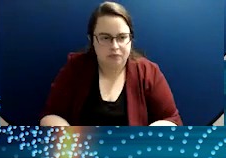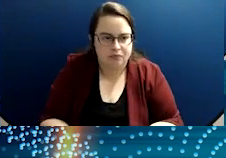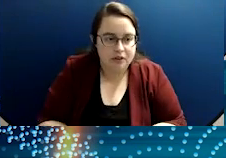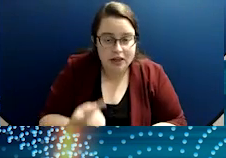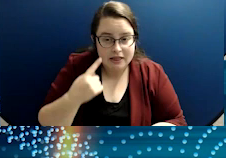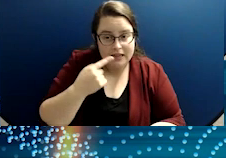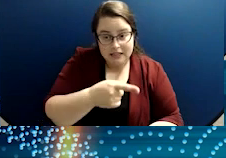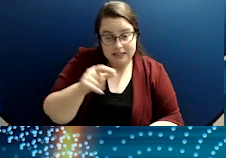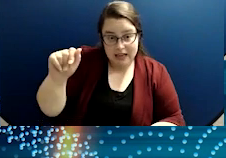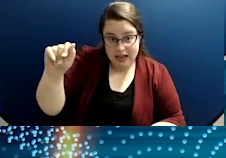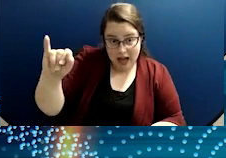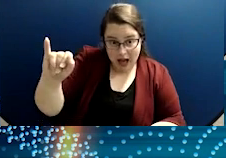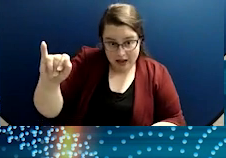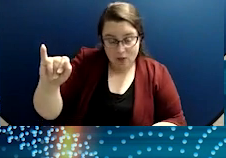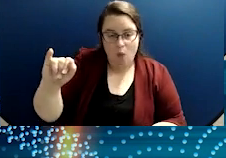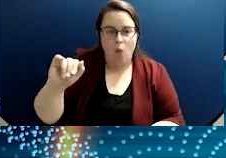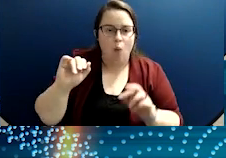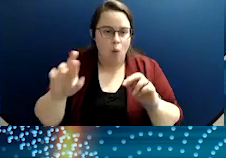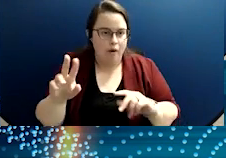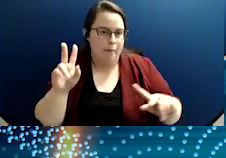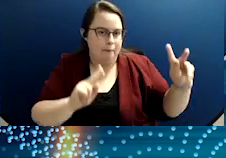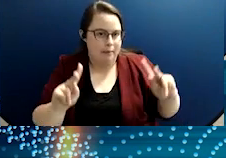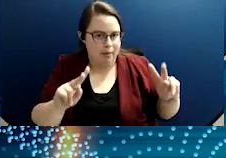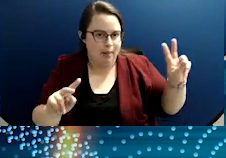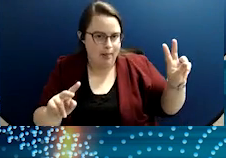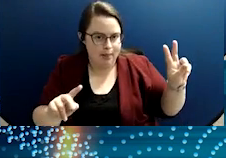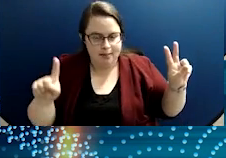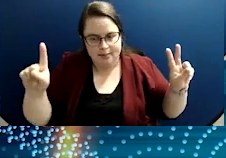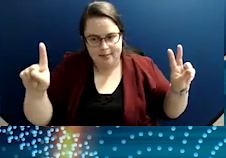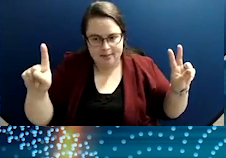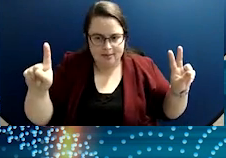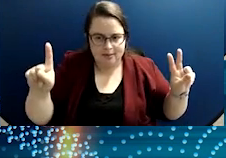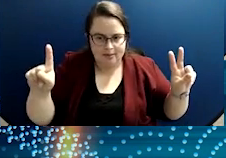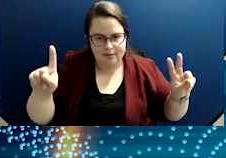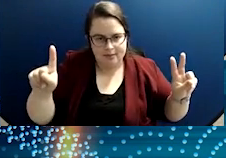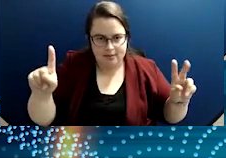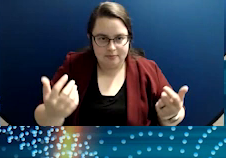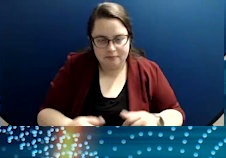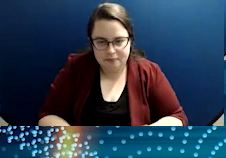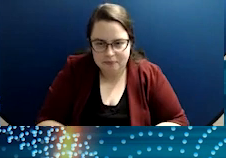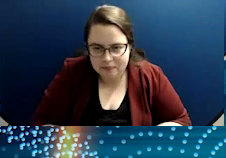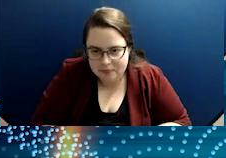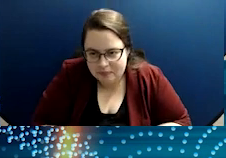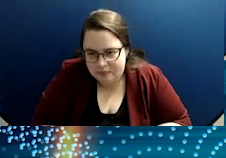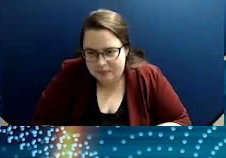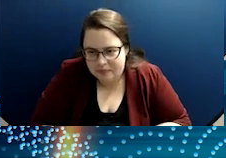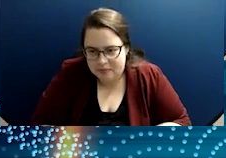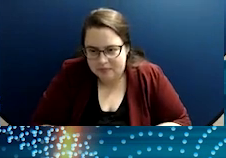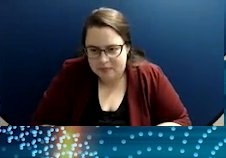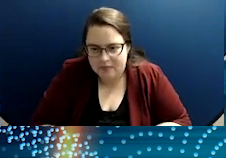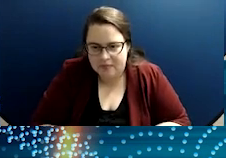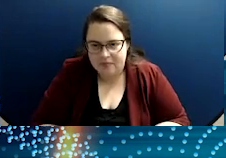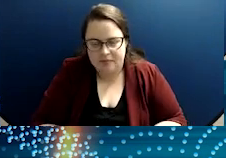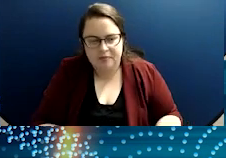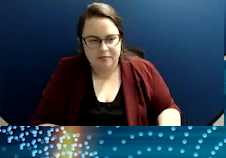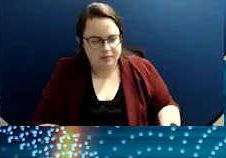by AI? If so, then you can put AI or put number one. And if you think it was created by a human,